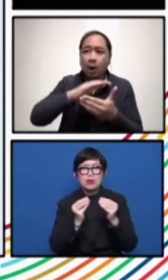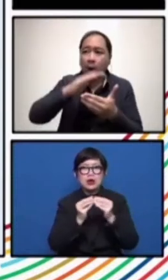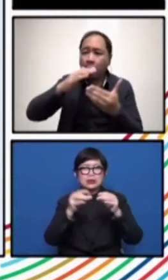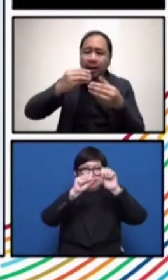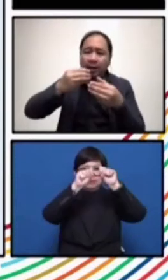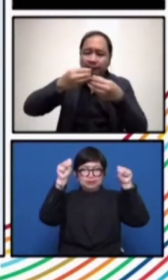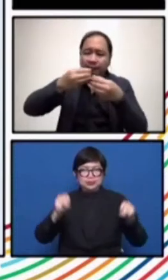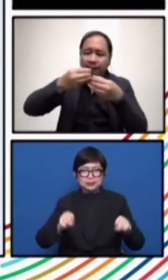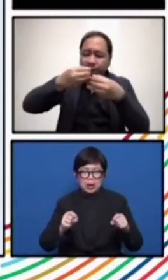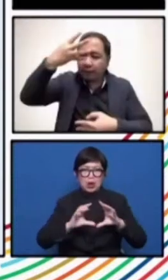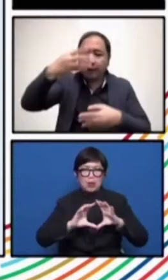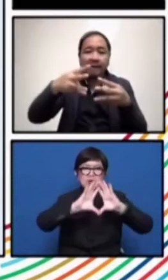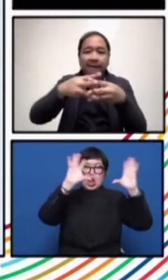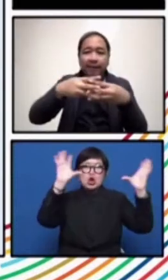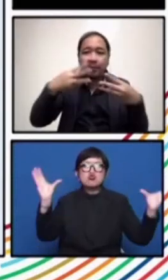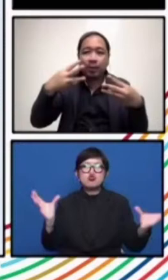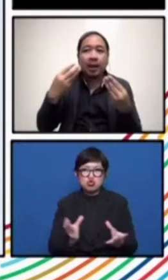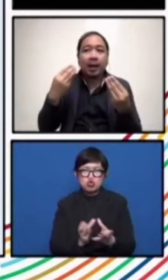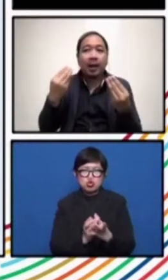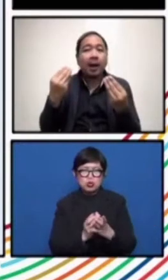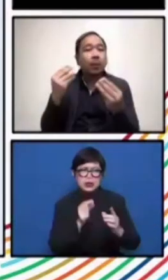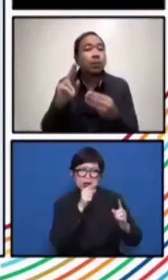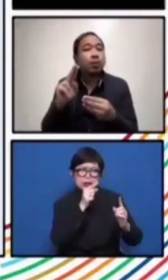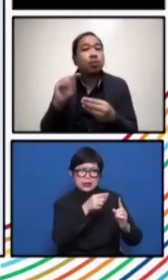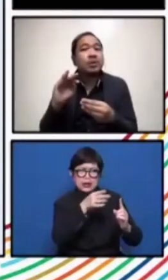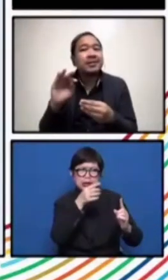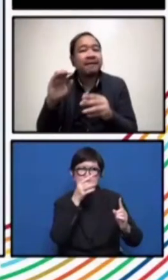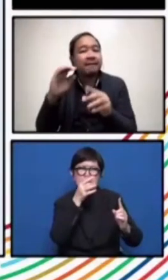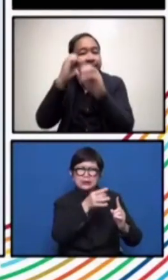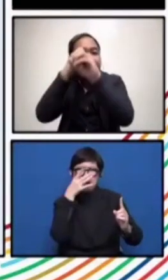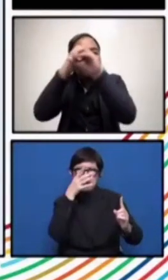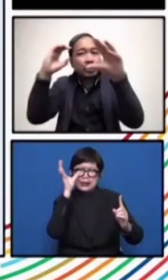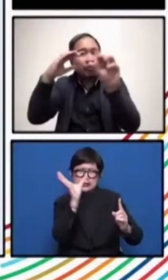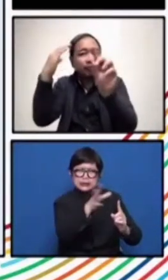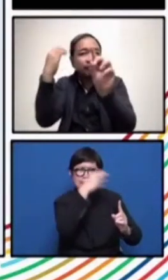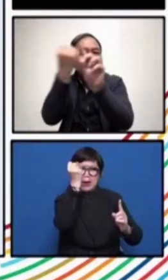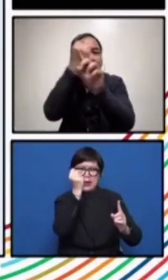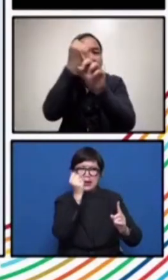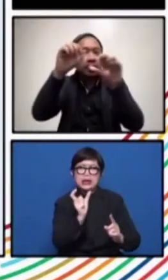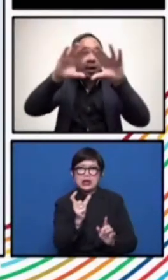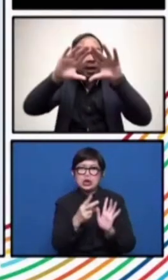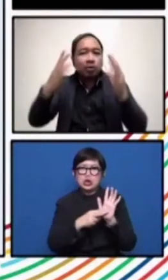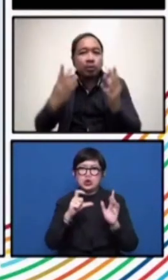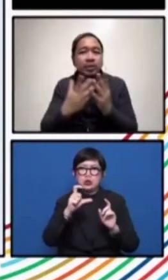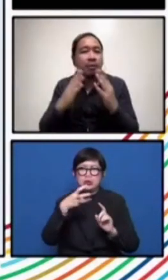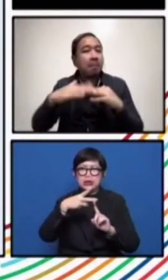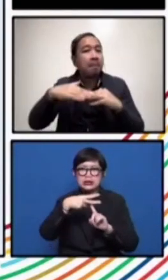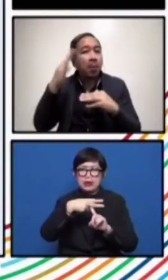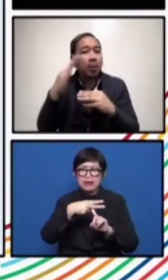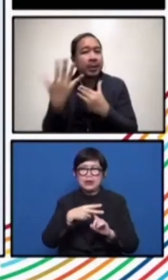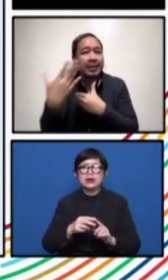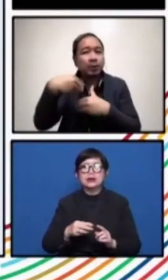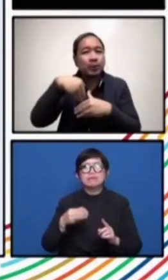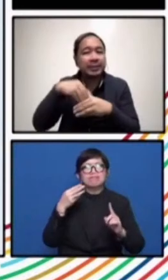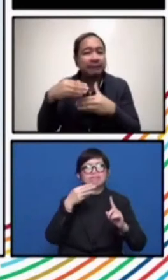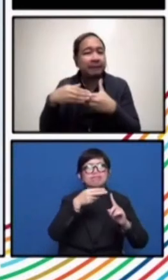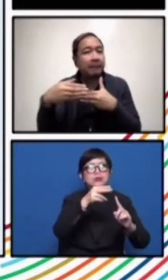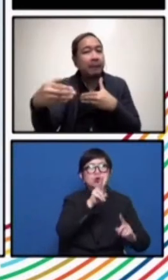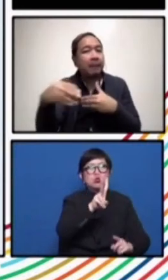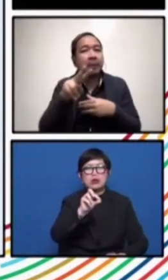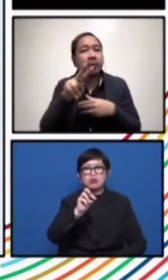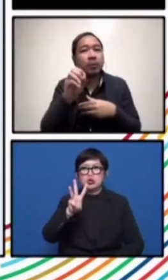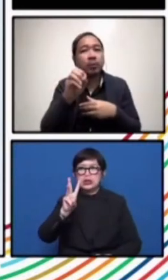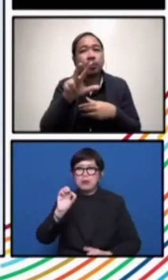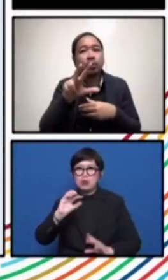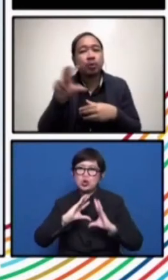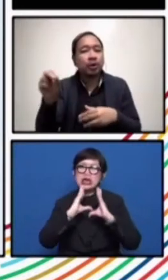ambitious vision of a more inclusive World by the year 2030. the deepans describes a set